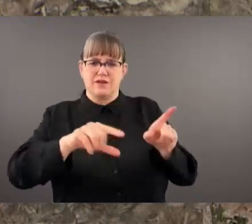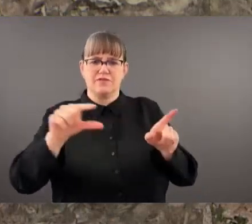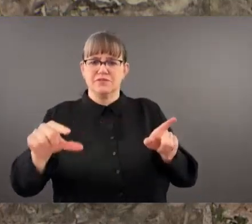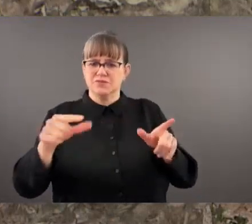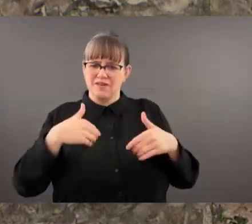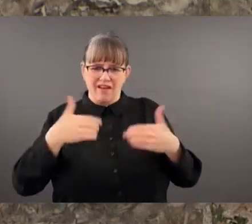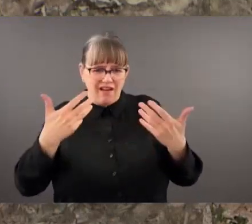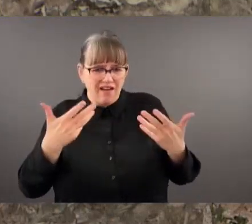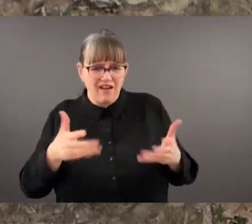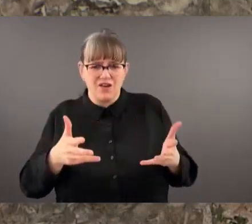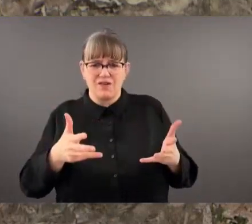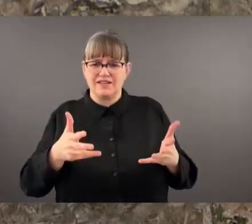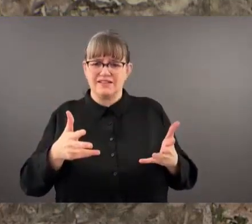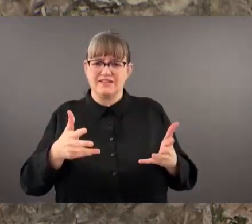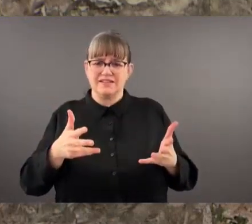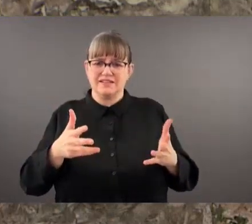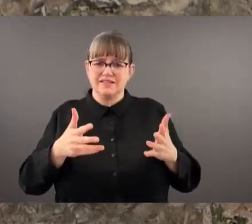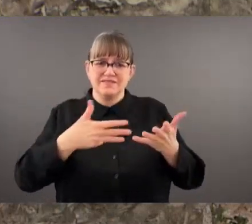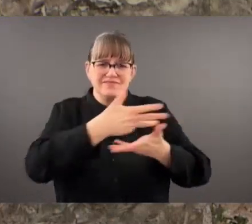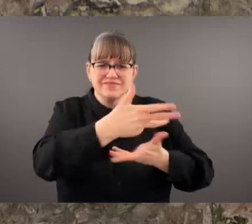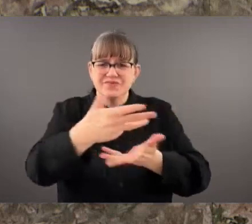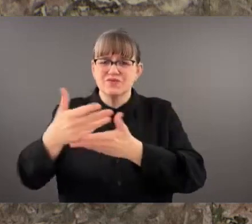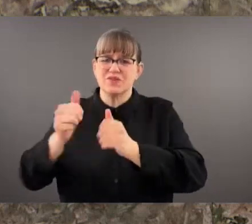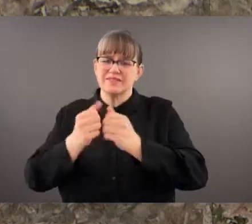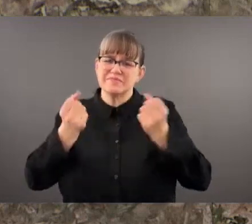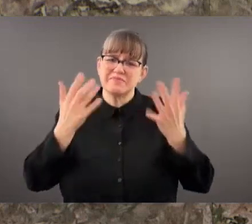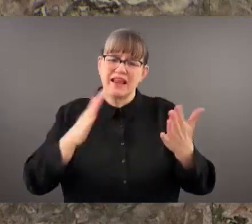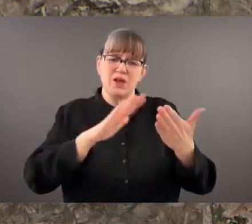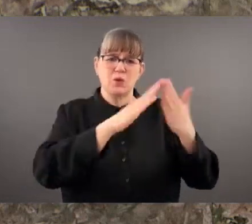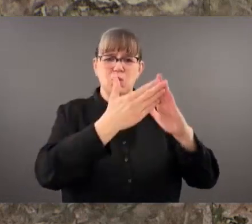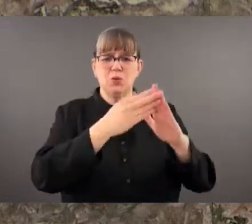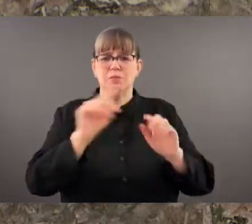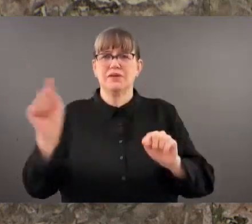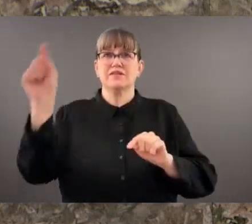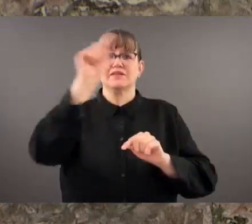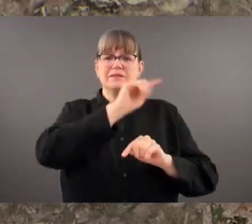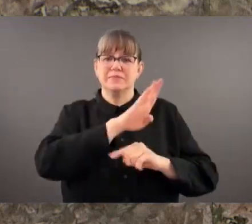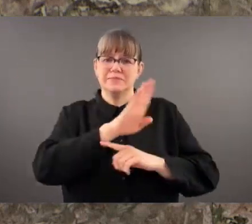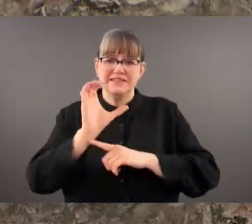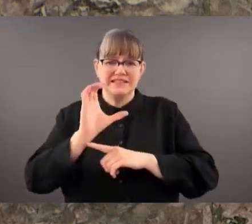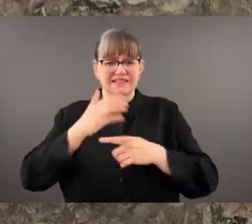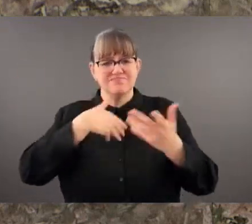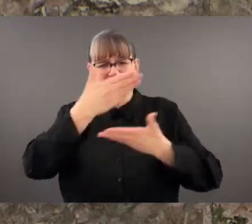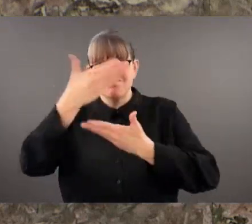I didn't hear any ideas from the opposition, but one idea I have heard